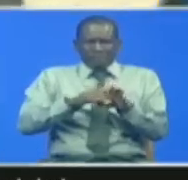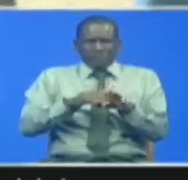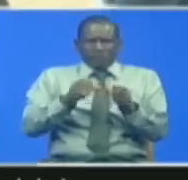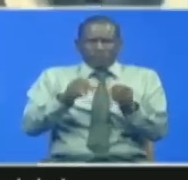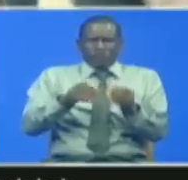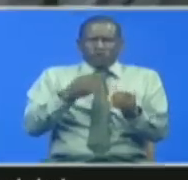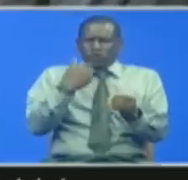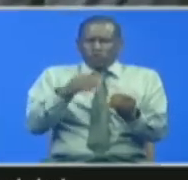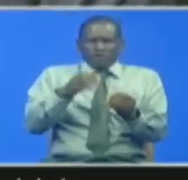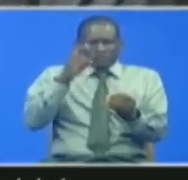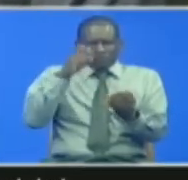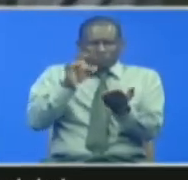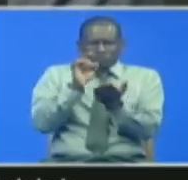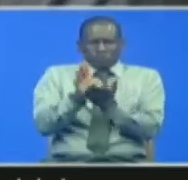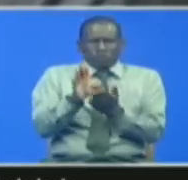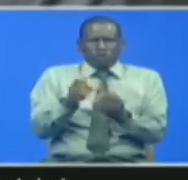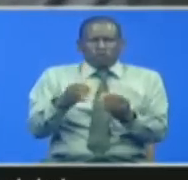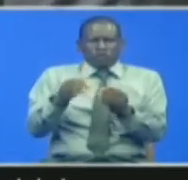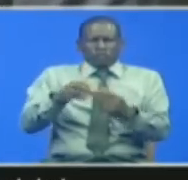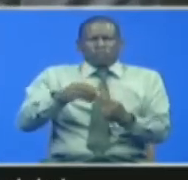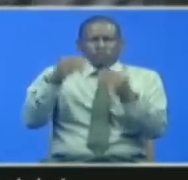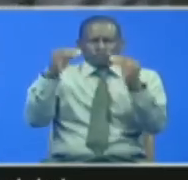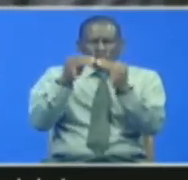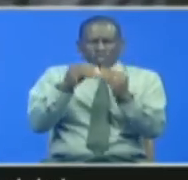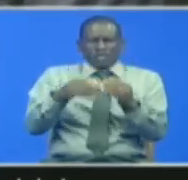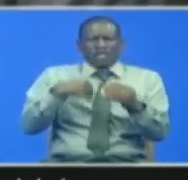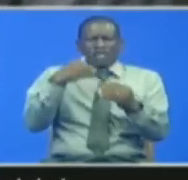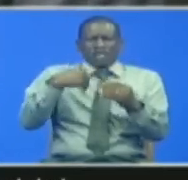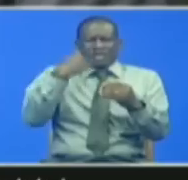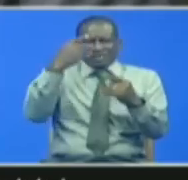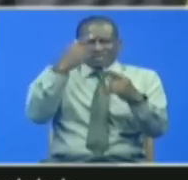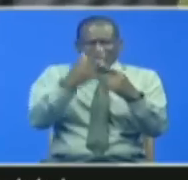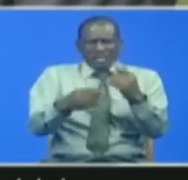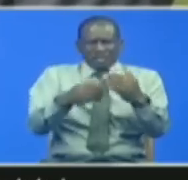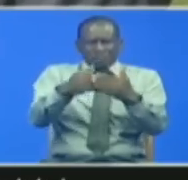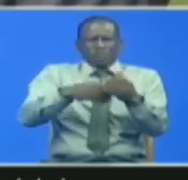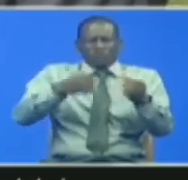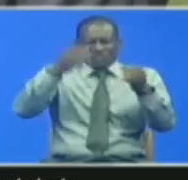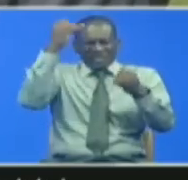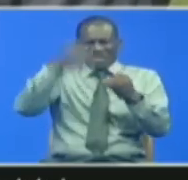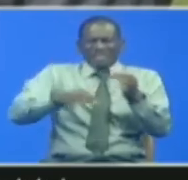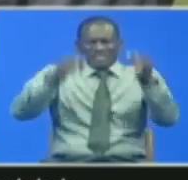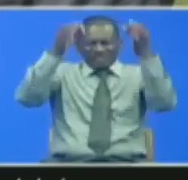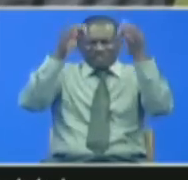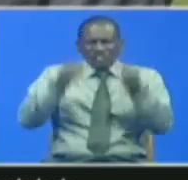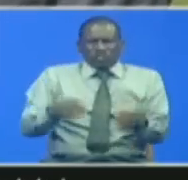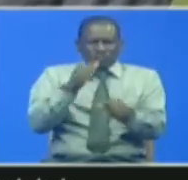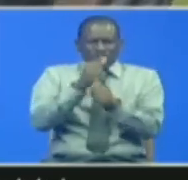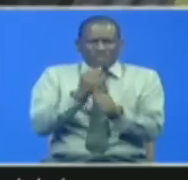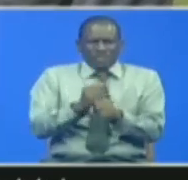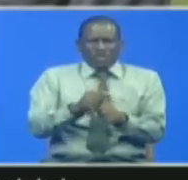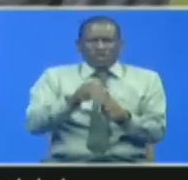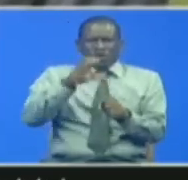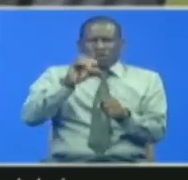held early next year prior to the final decision being taken. Vincent Odur, NTV.